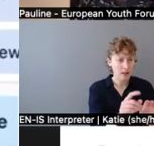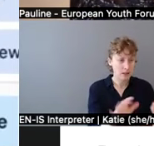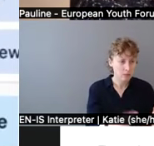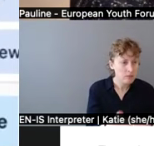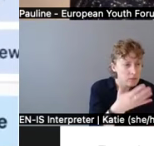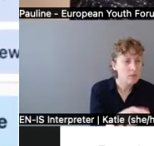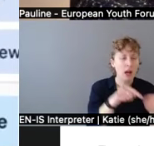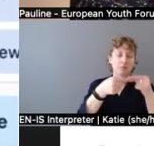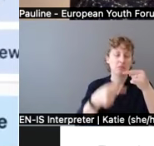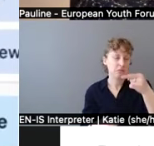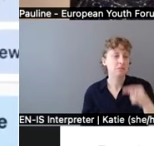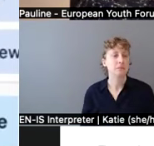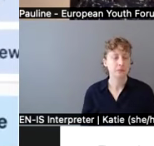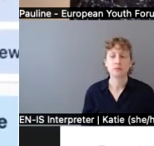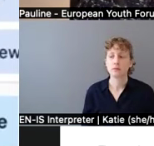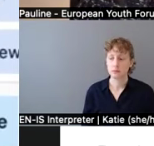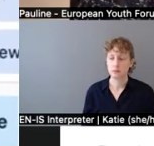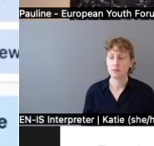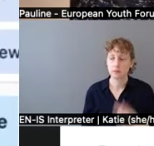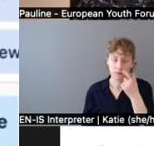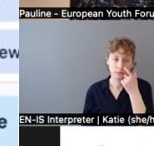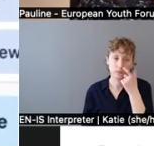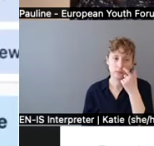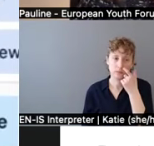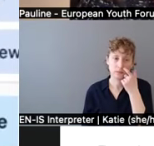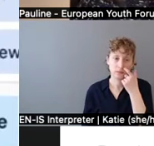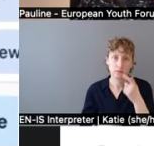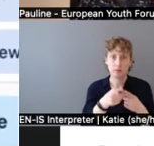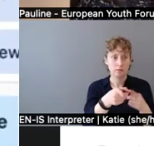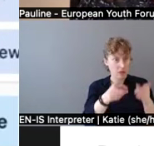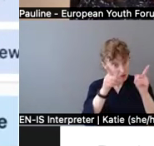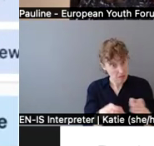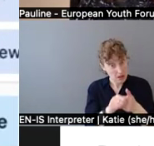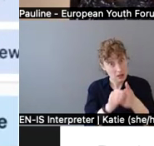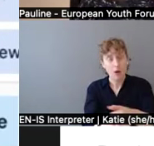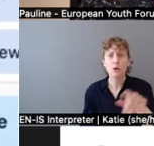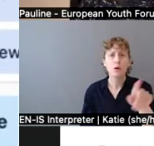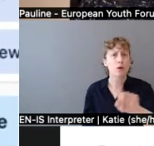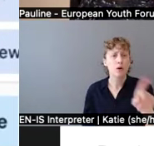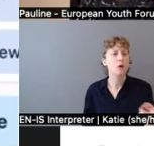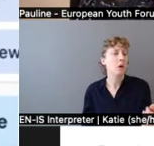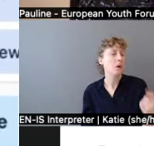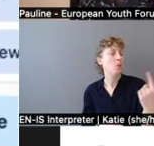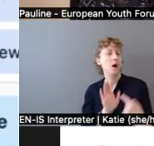categories. So once again, this is not how a budget needs to look like. It's just a way it could look like.